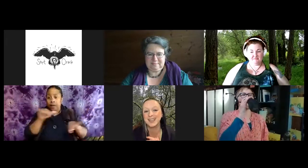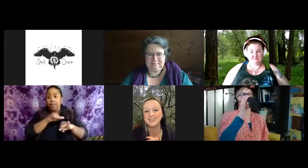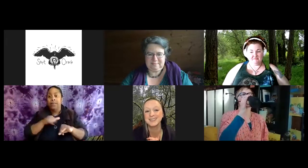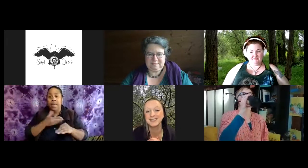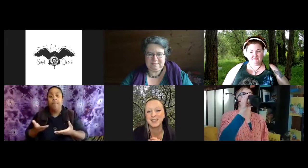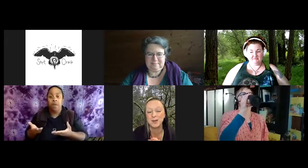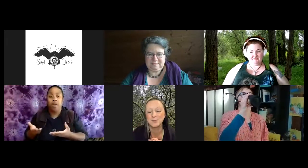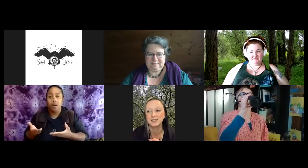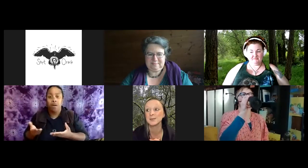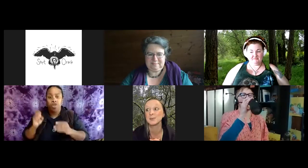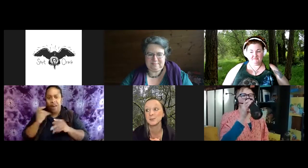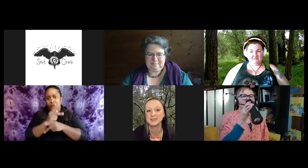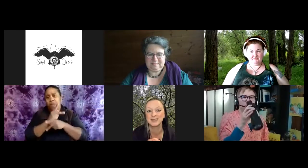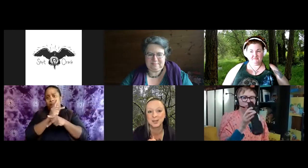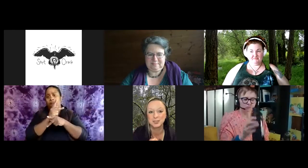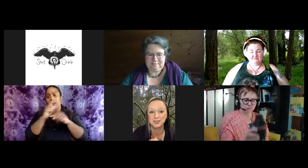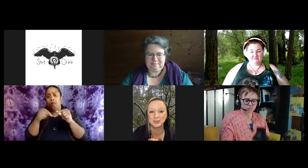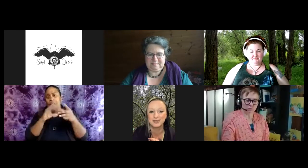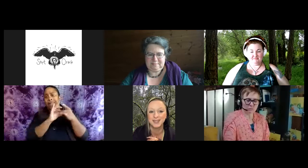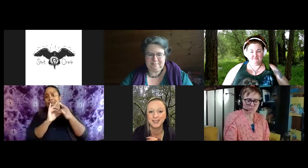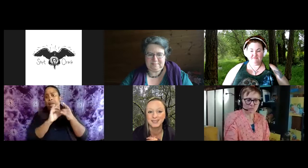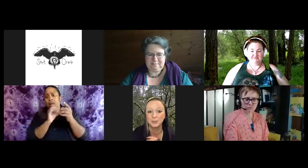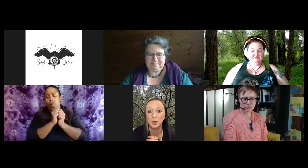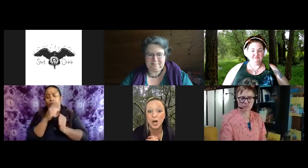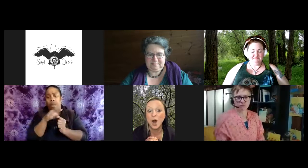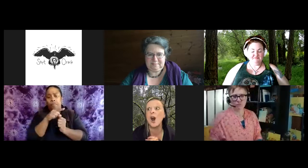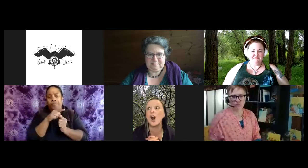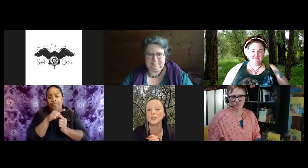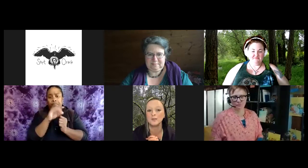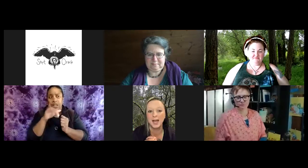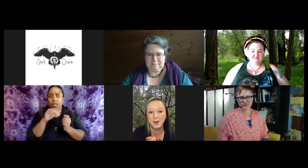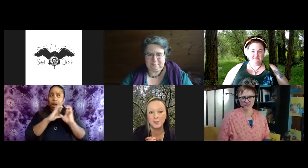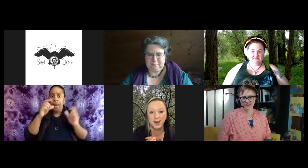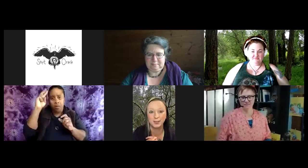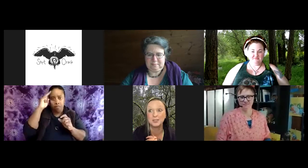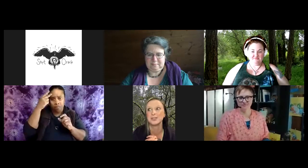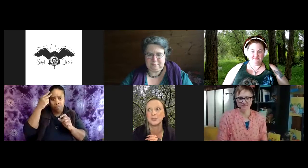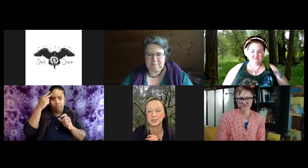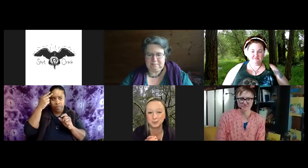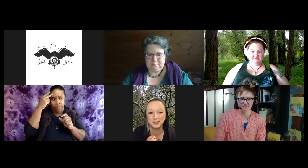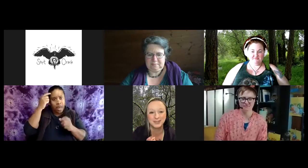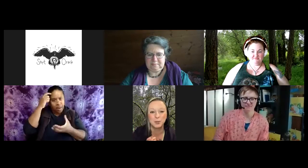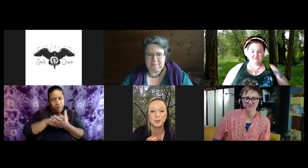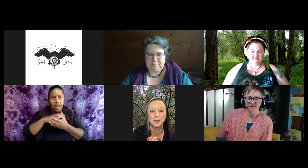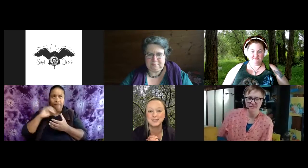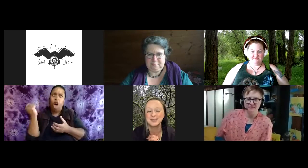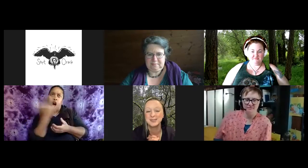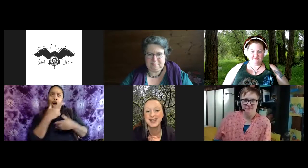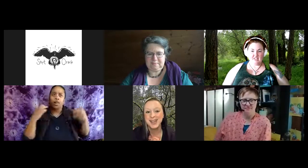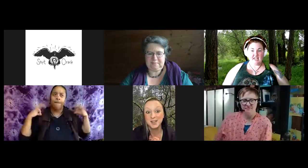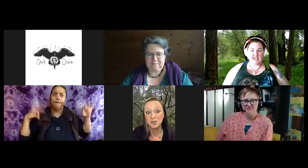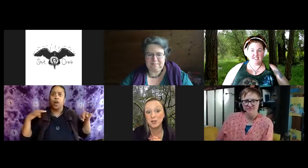when connecting with them. So that's a big misconception too, is that all of them are good to just completely open up